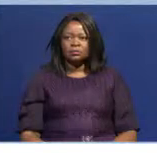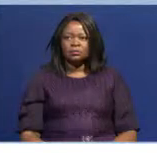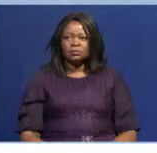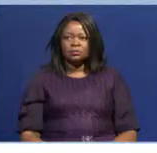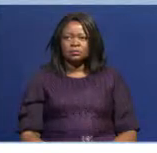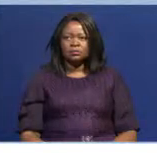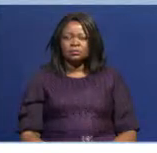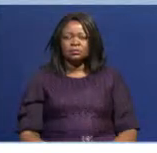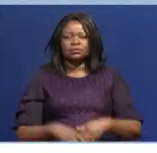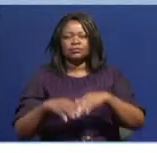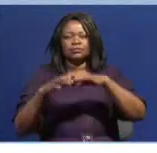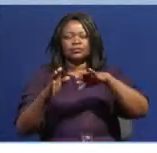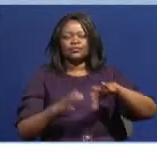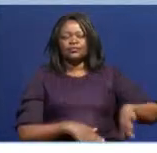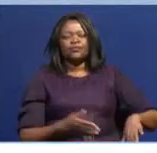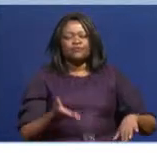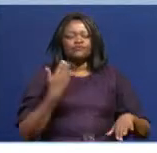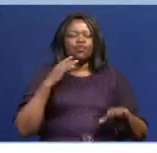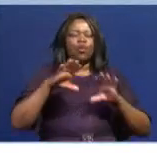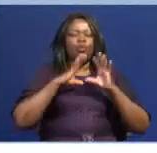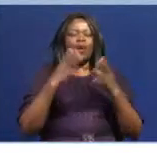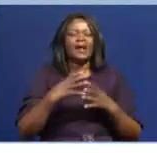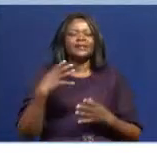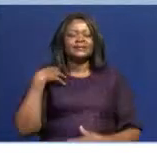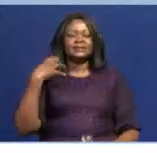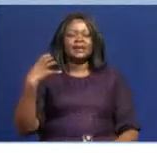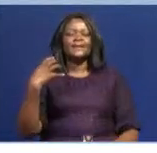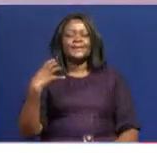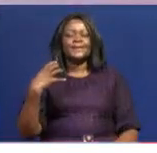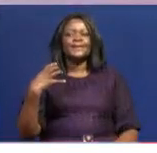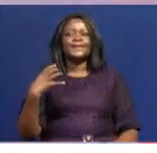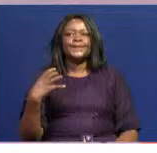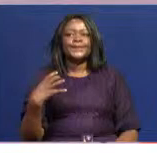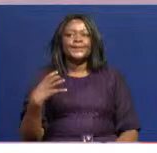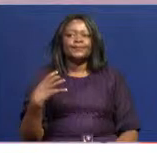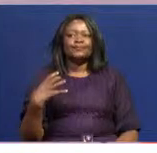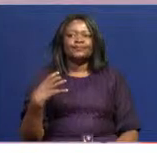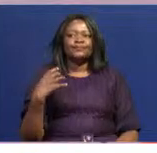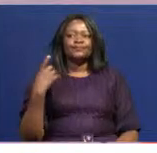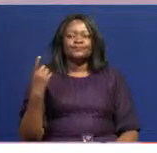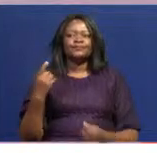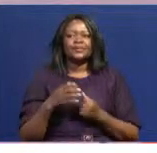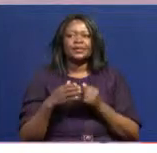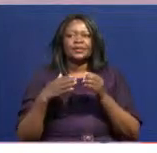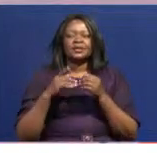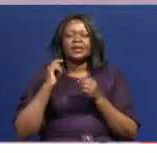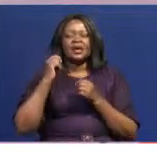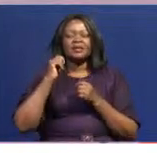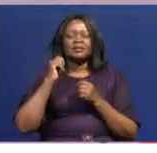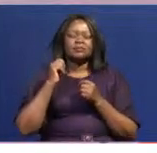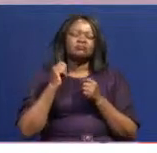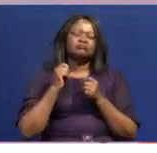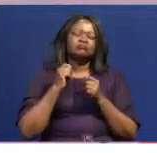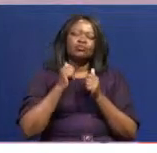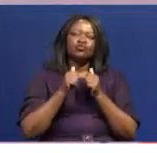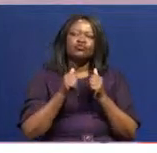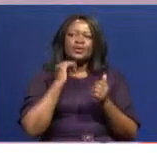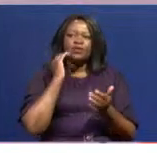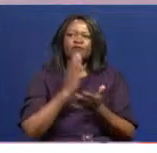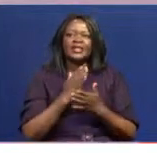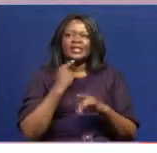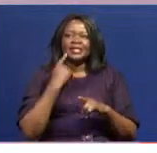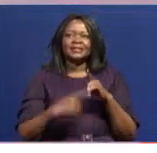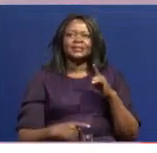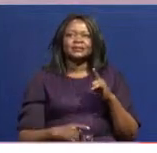And sports former world champion Ruth Chepngetich headlines the Kenyan athletes who have been confirmed at this